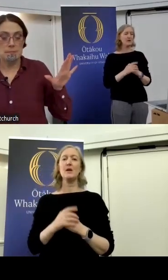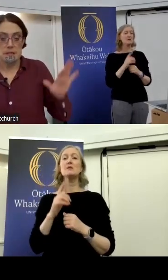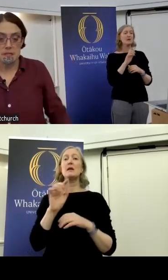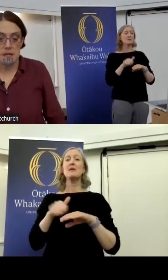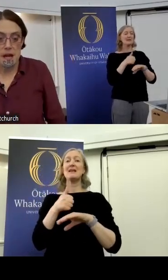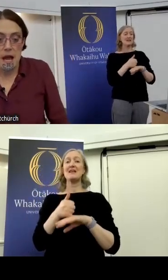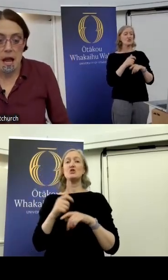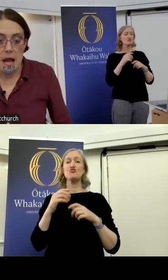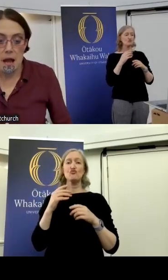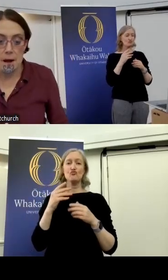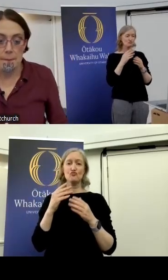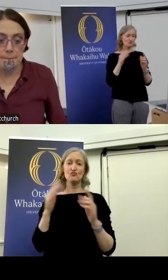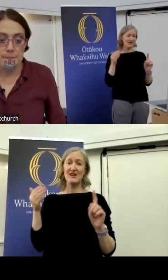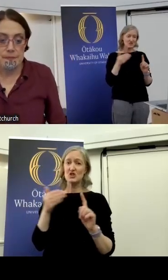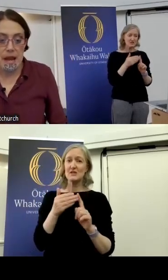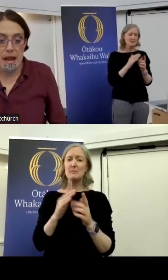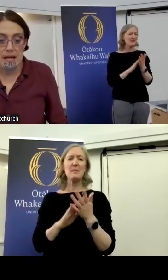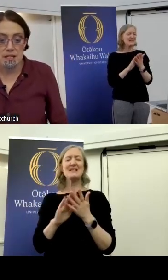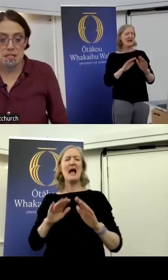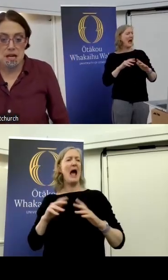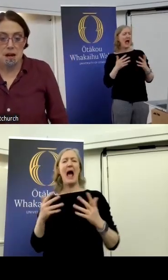to implement. And